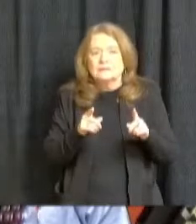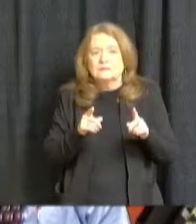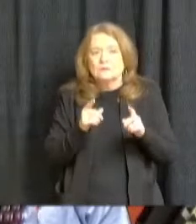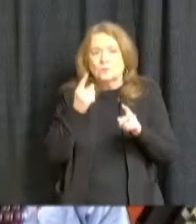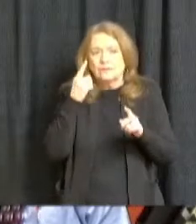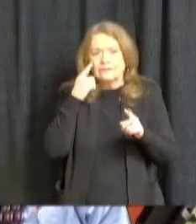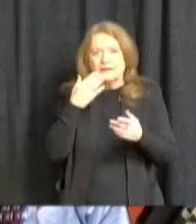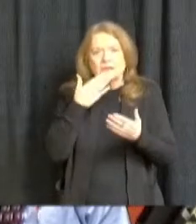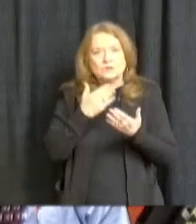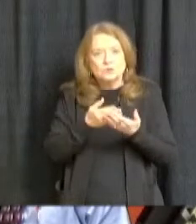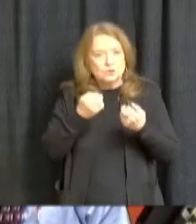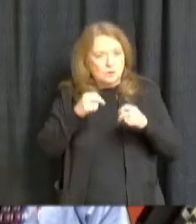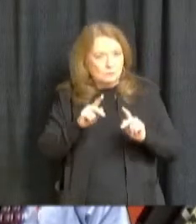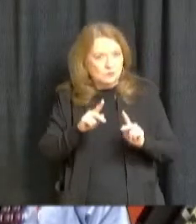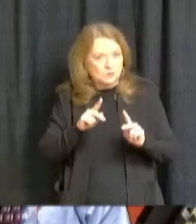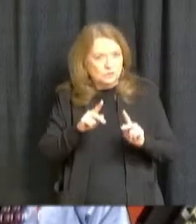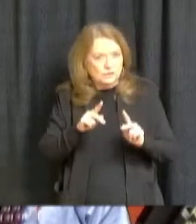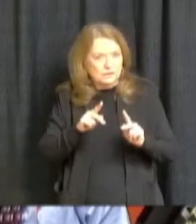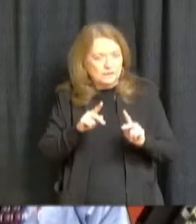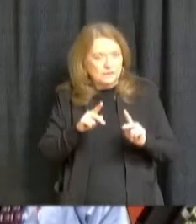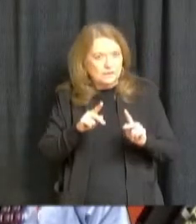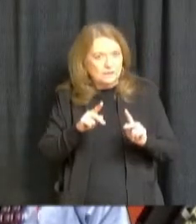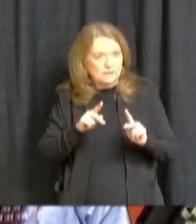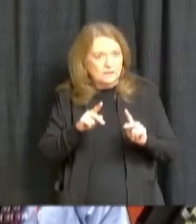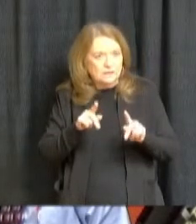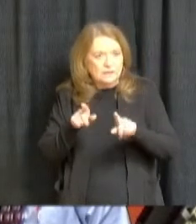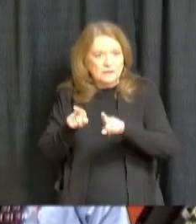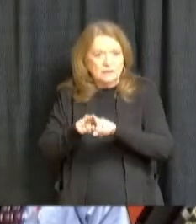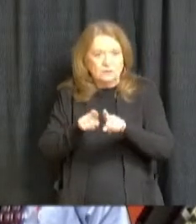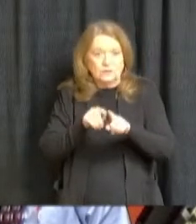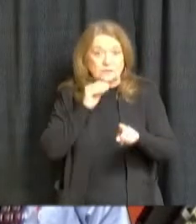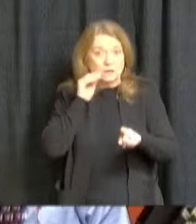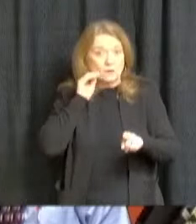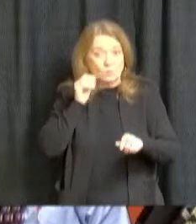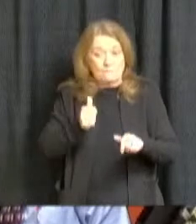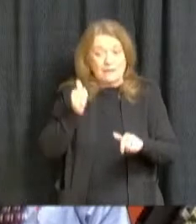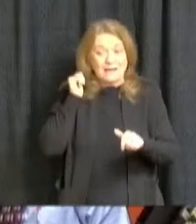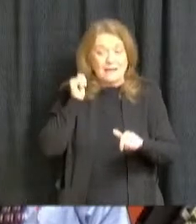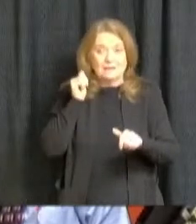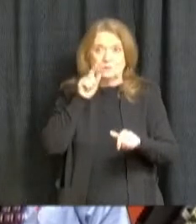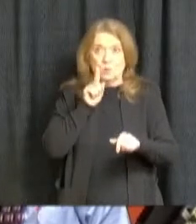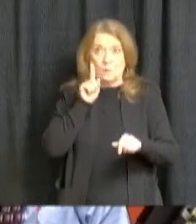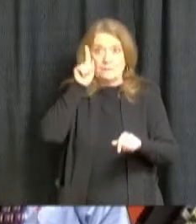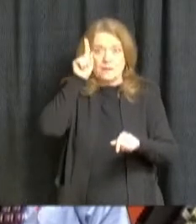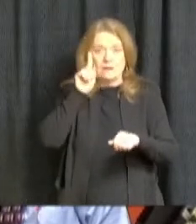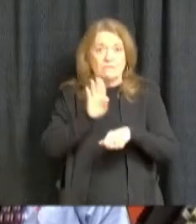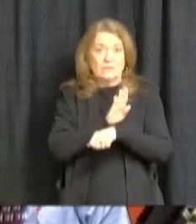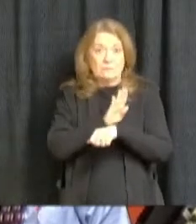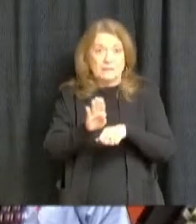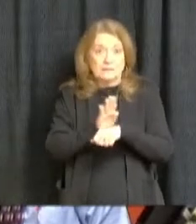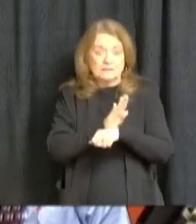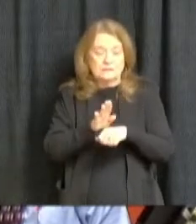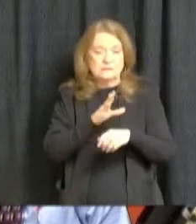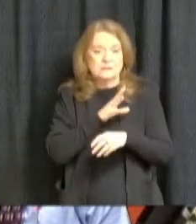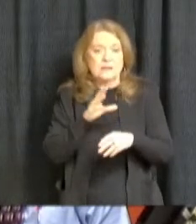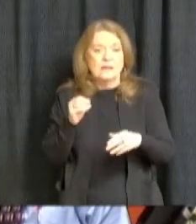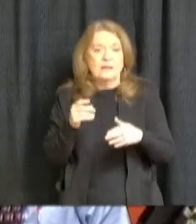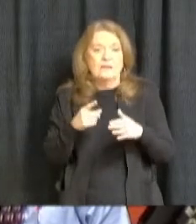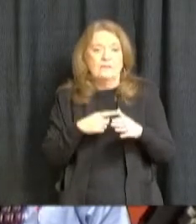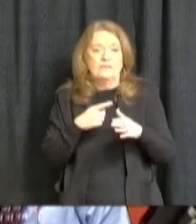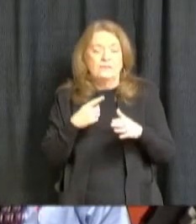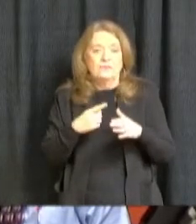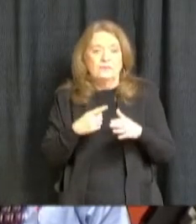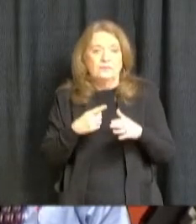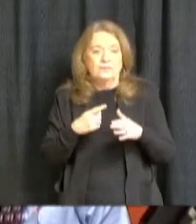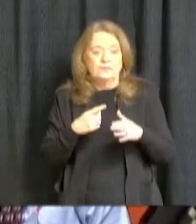we think it's a good opportunity to either have a home in the rear or a home above the business. And then we're right